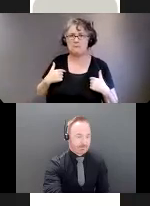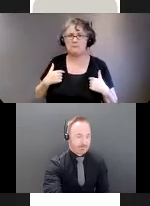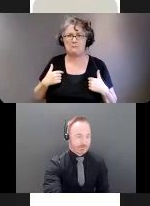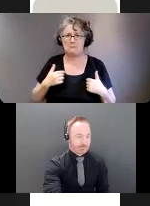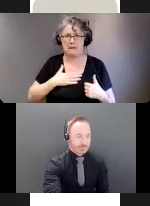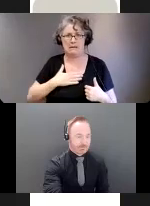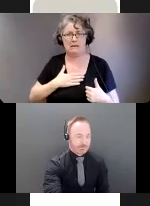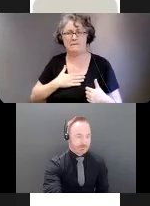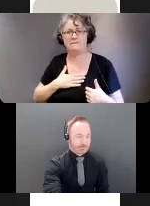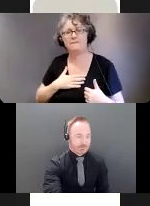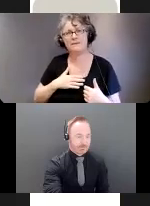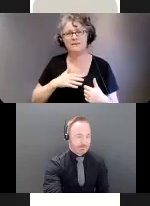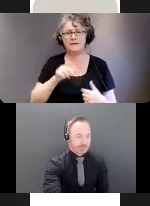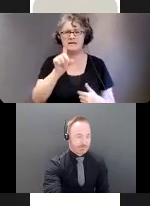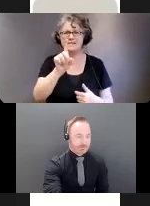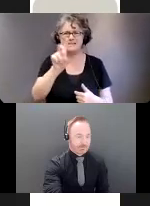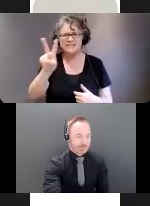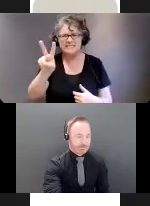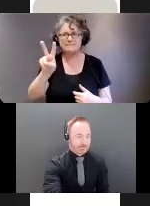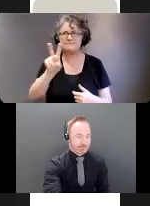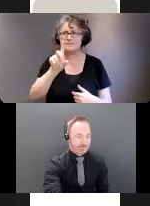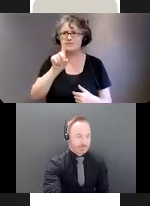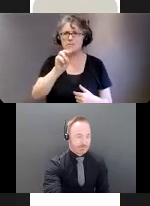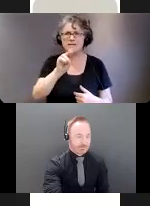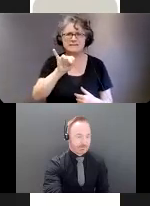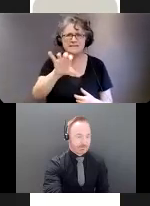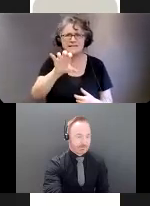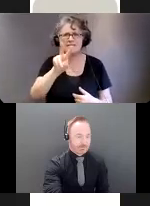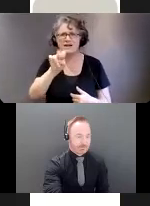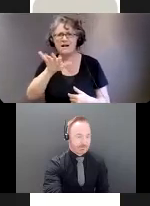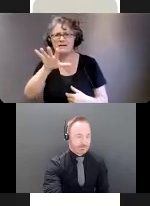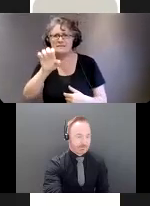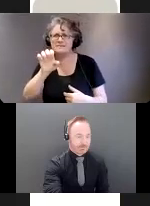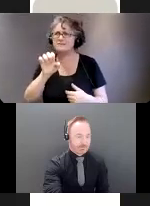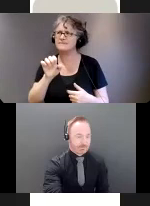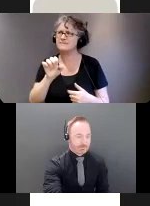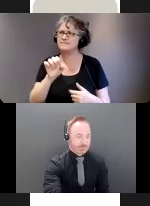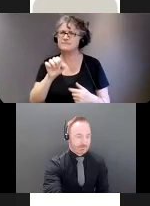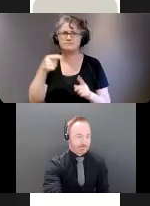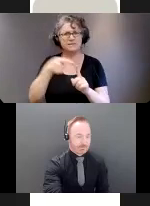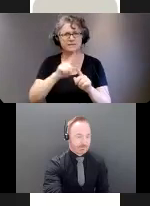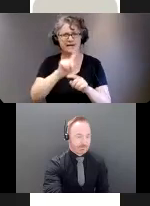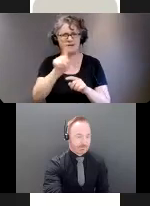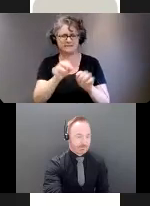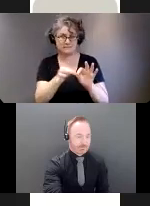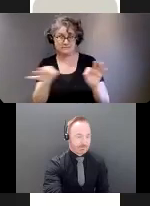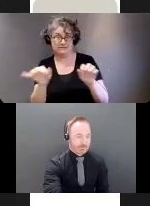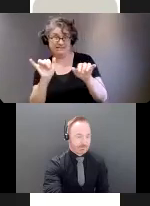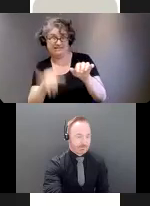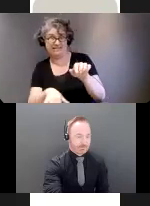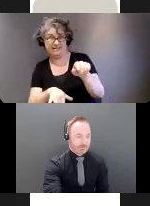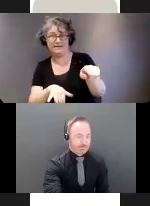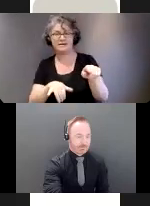violence, and kind of asking it in that specific way is something that sometimes we see in